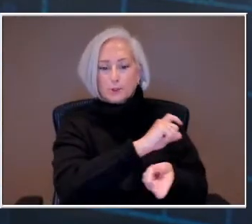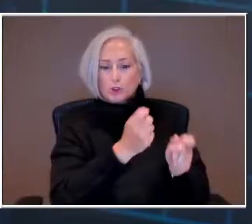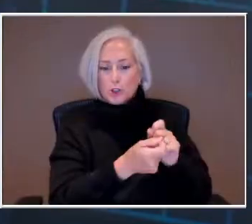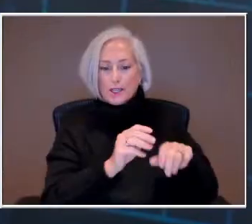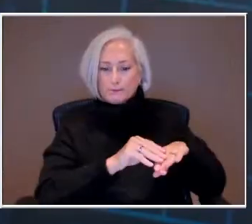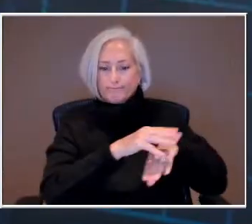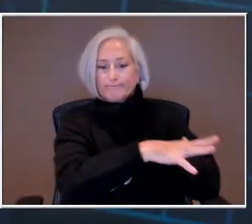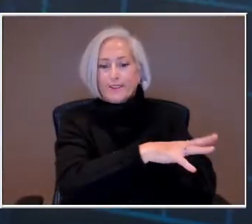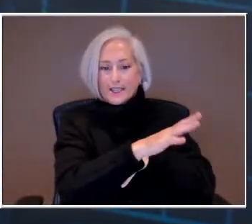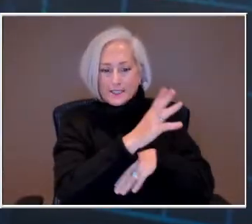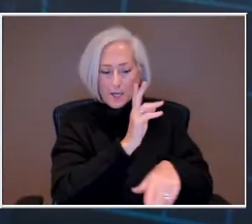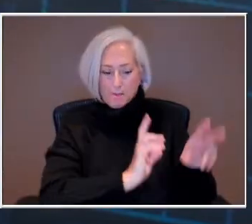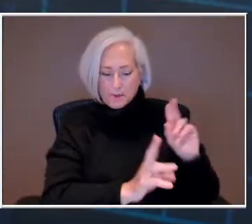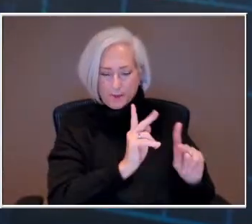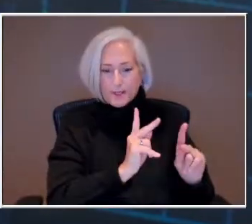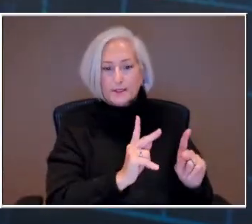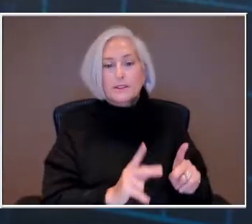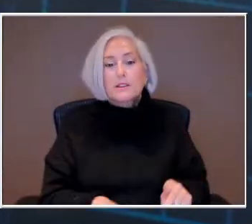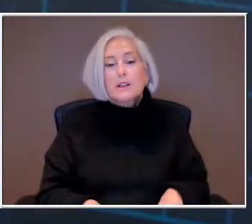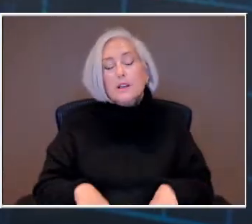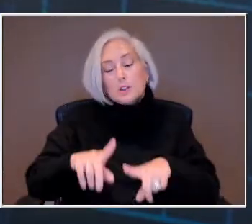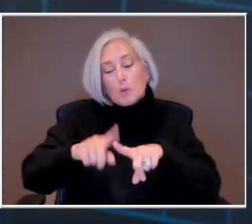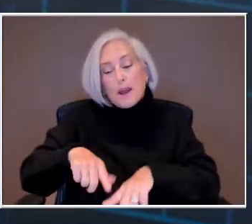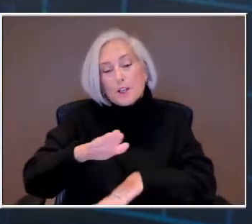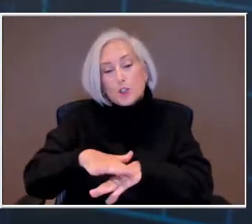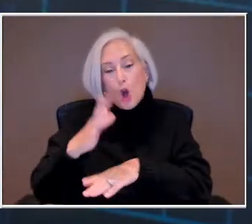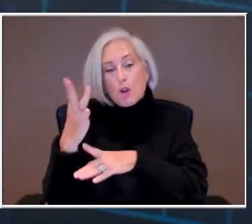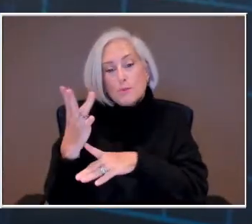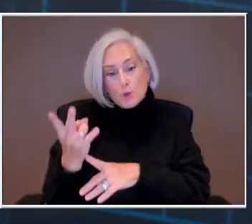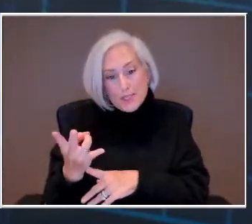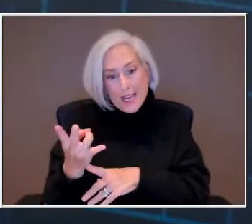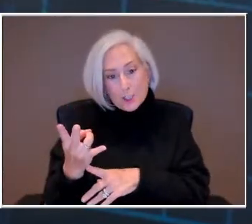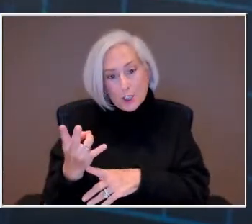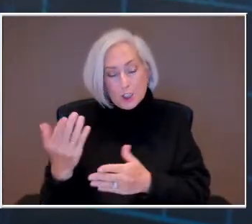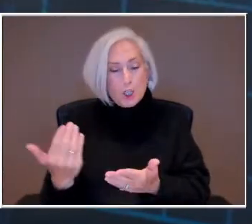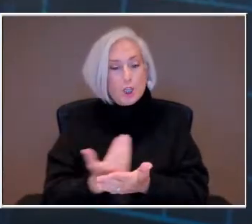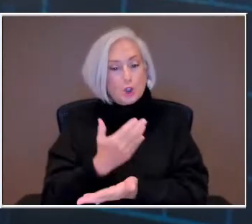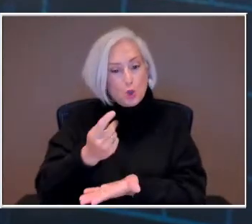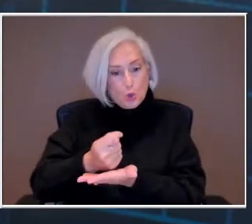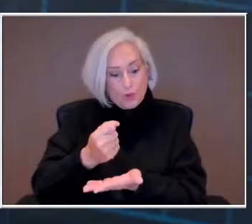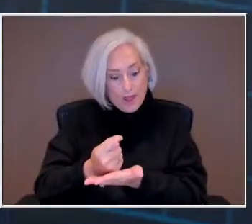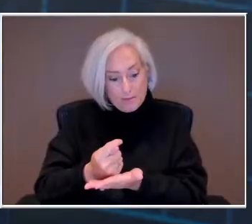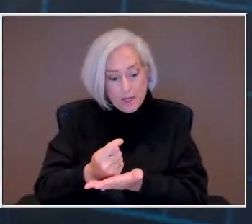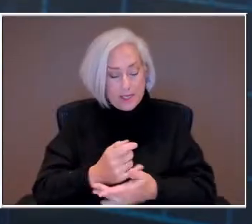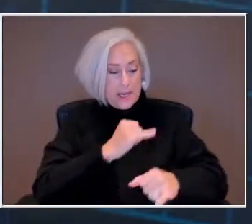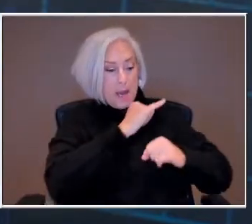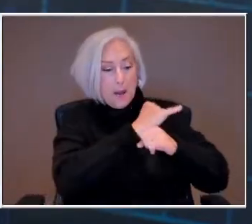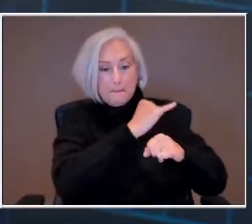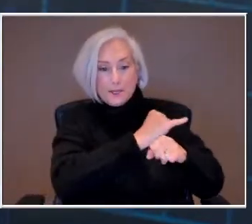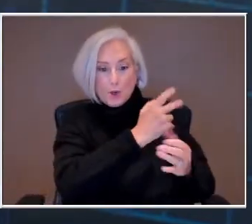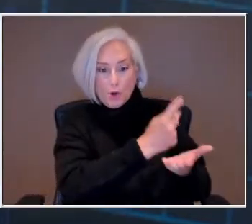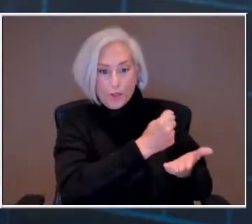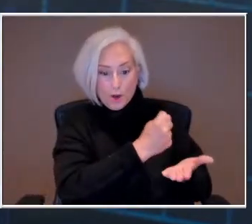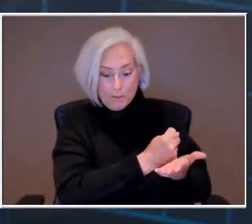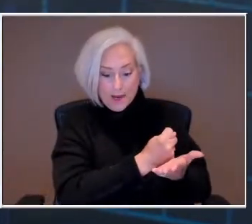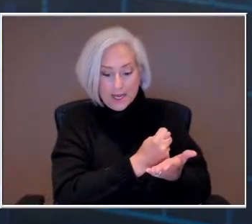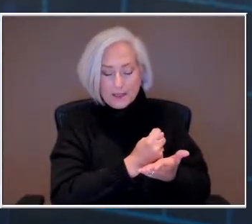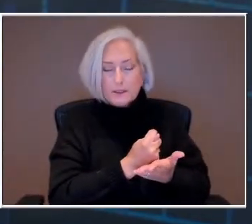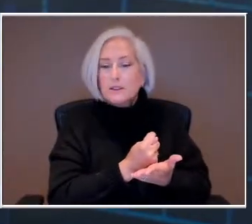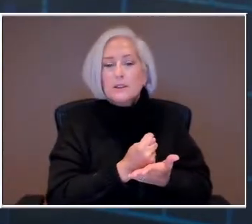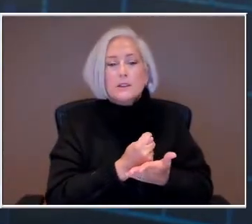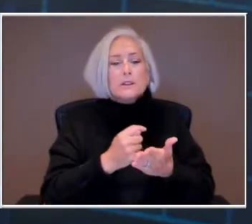on the mutations and some of the new discoveries in therapy, especially immunotherapy, it changed the way we treat lung cancer. We no longer just